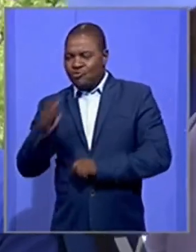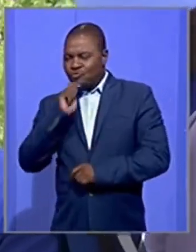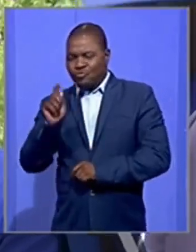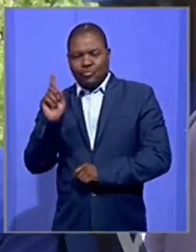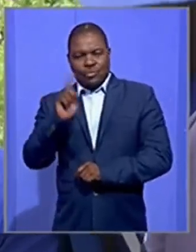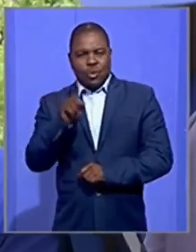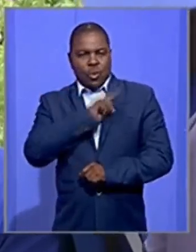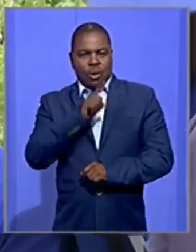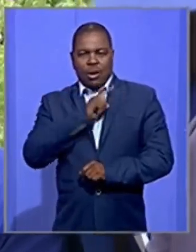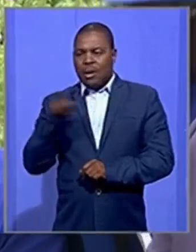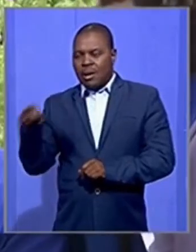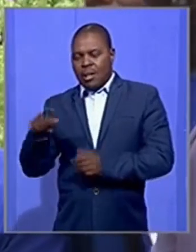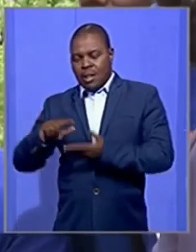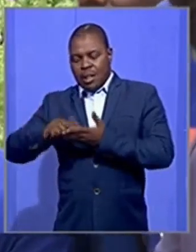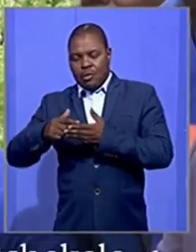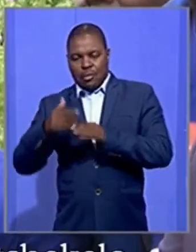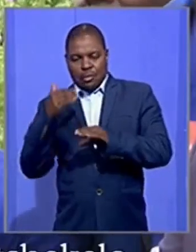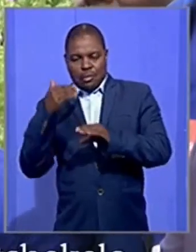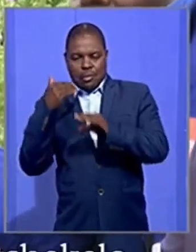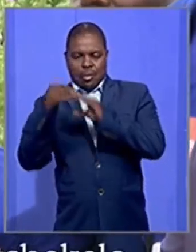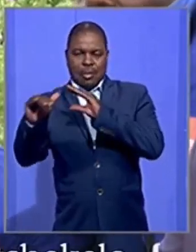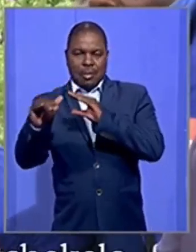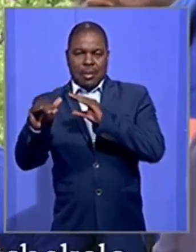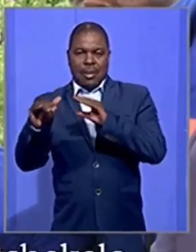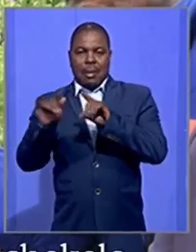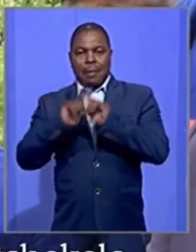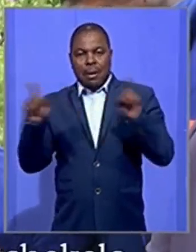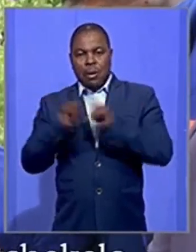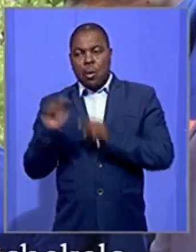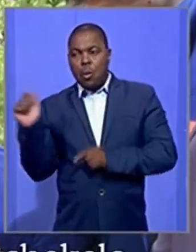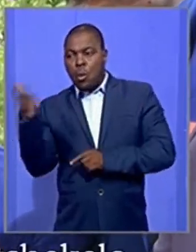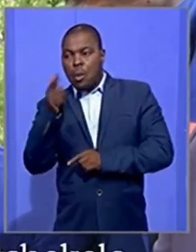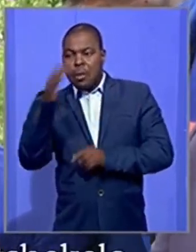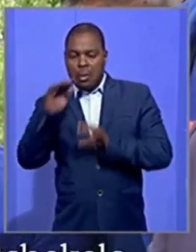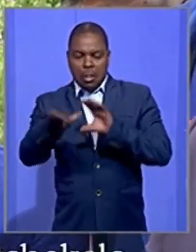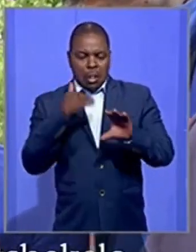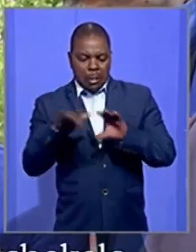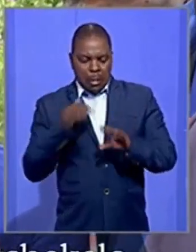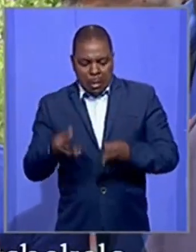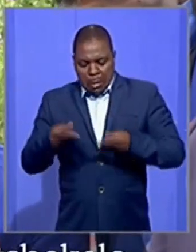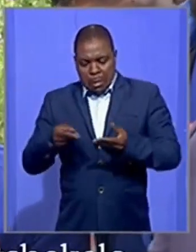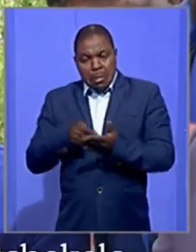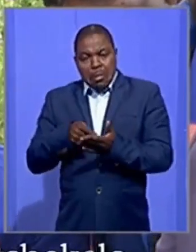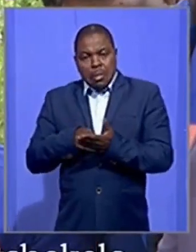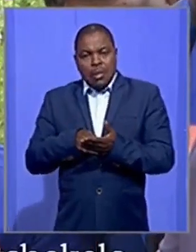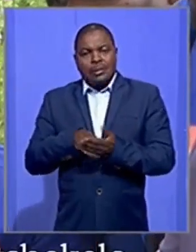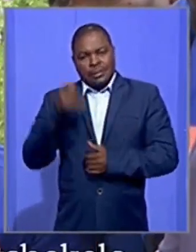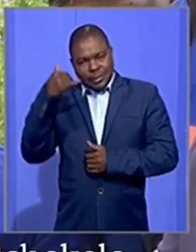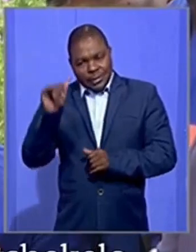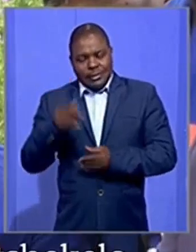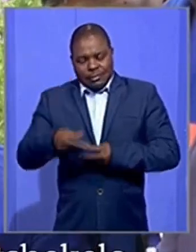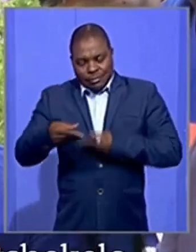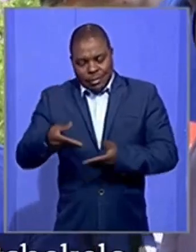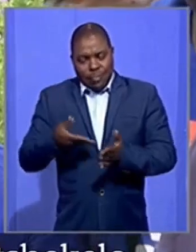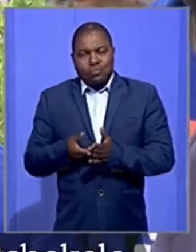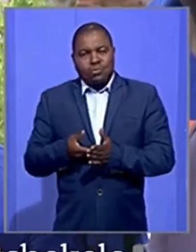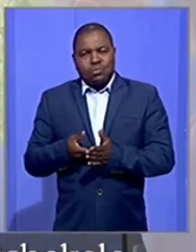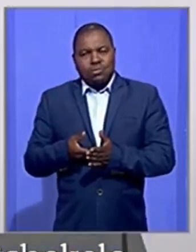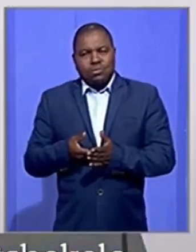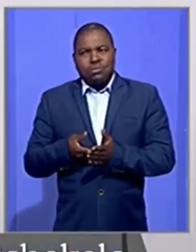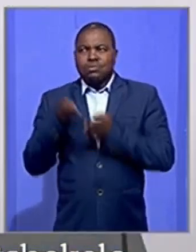the email was sent from may have collapsed. But everyone that was a recipient of those emails must still have those records available to